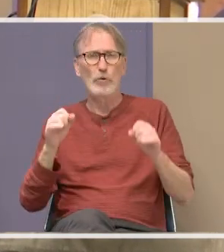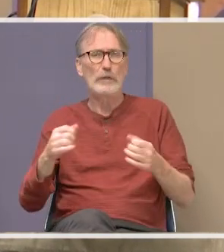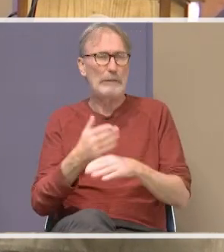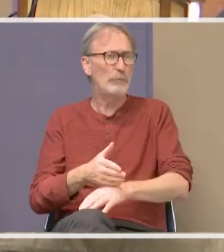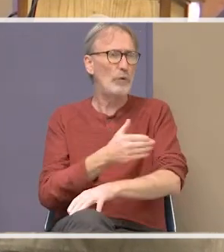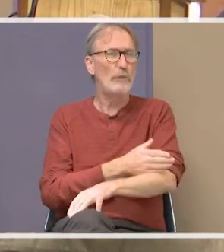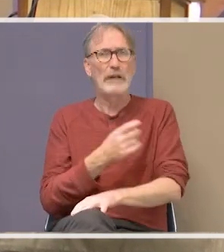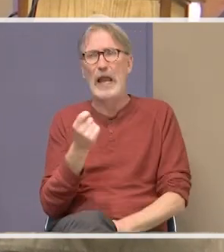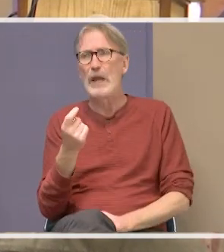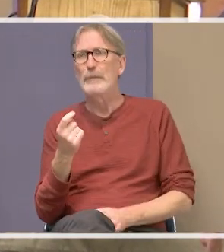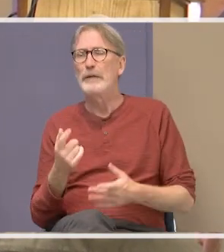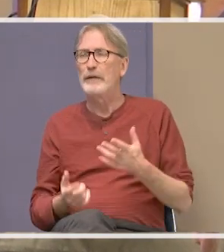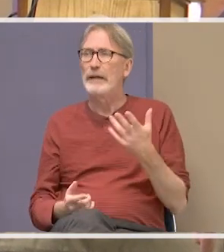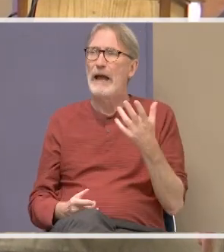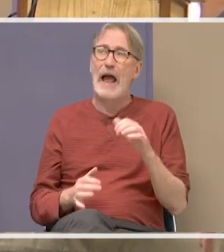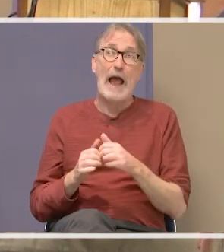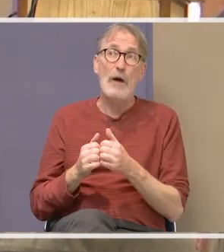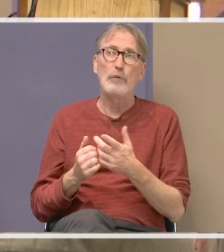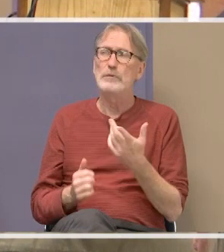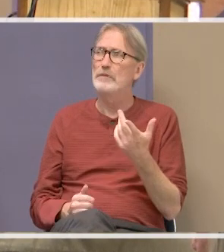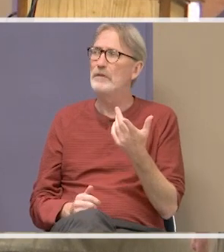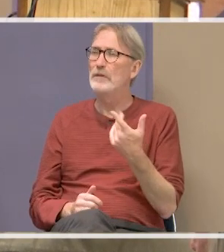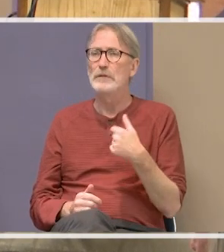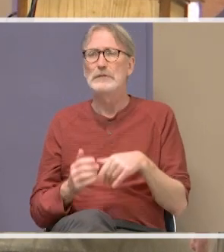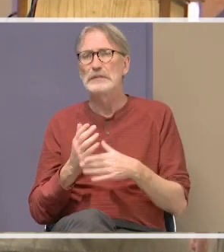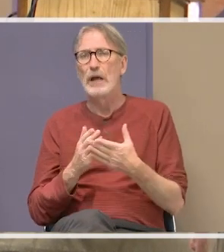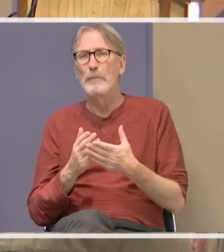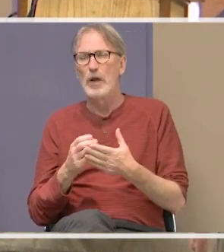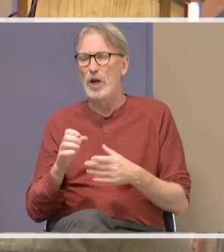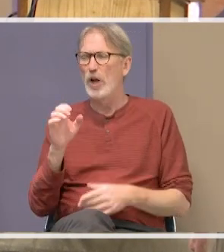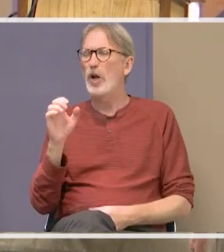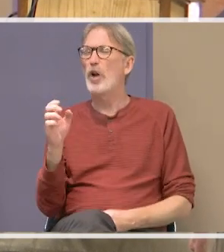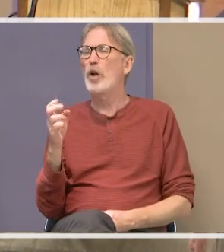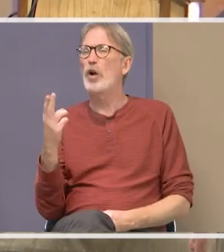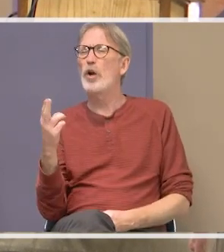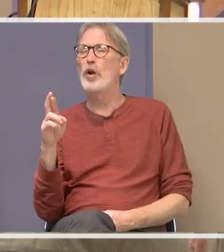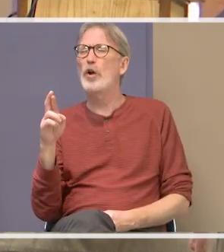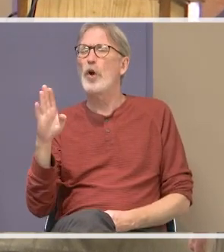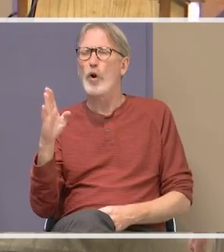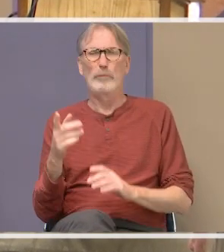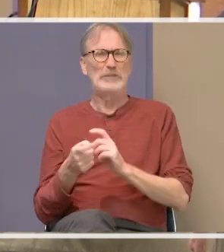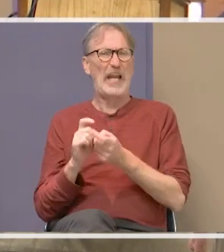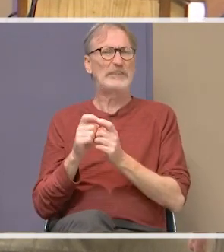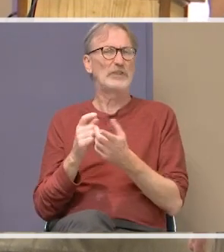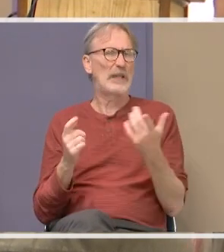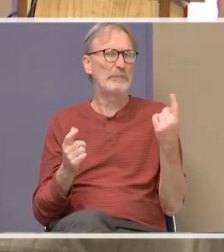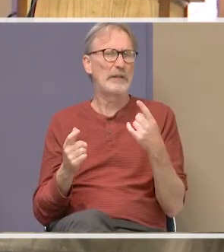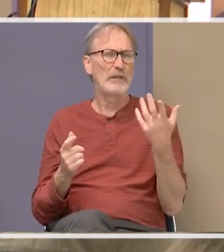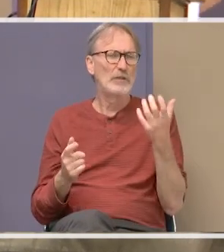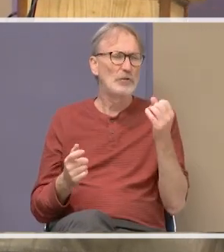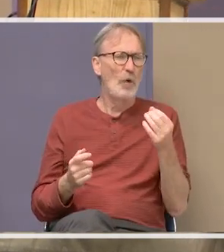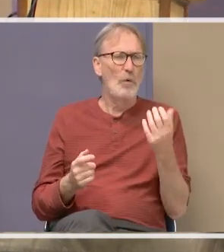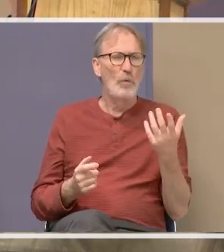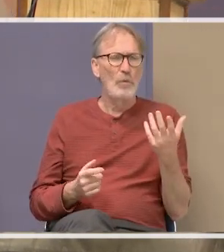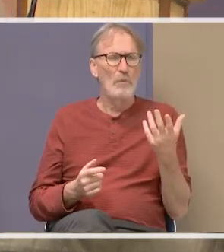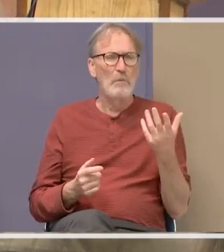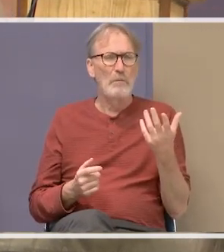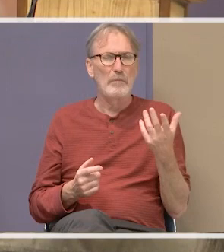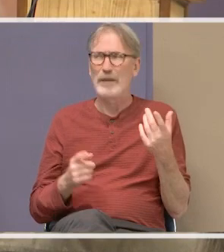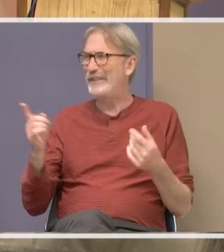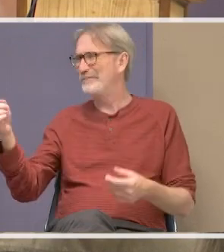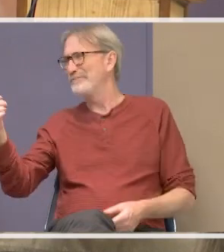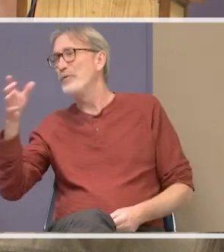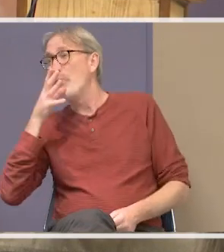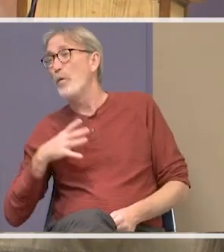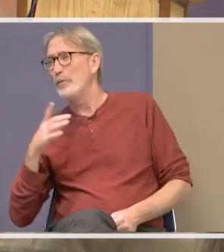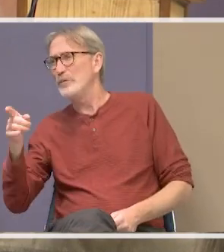improved upon by some curb modification to where Tracy was talking